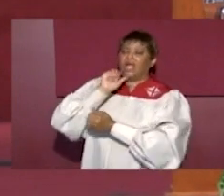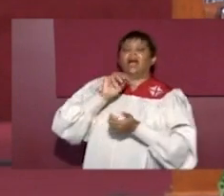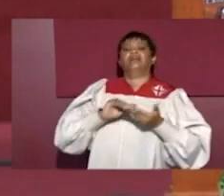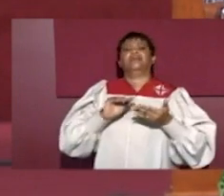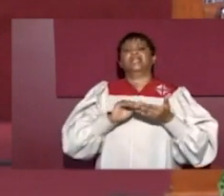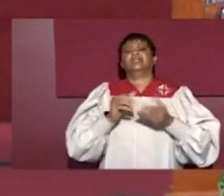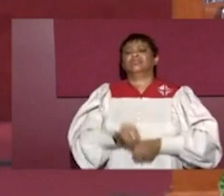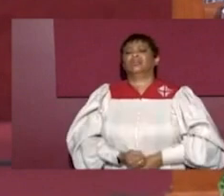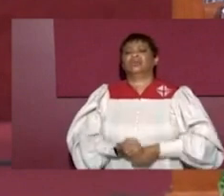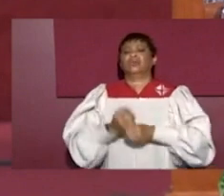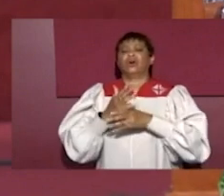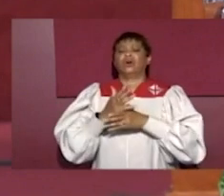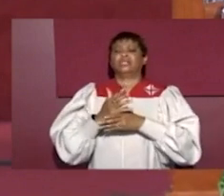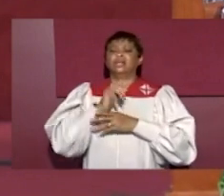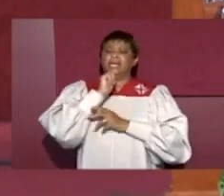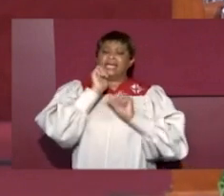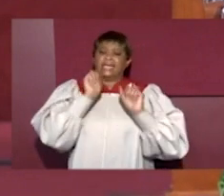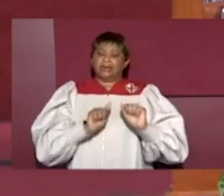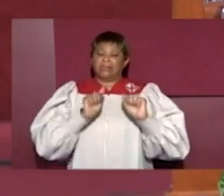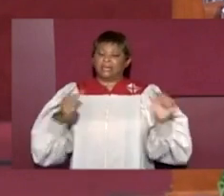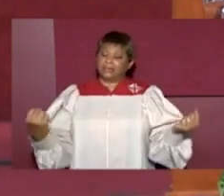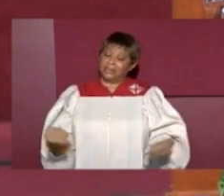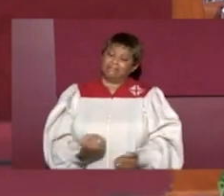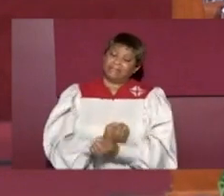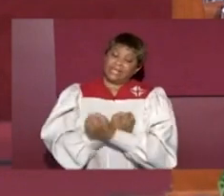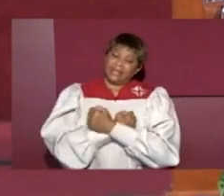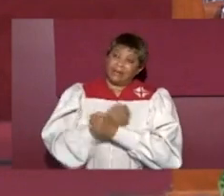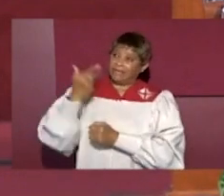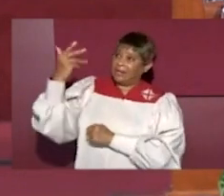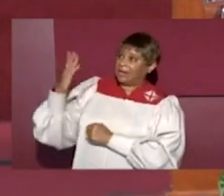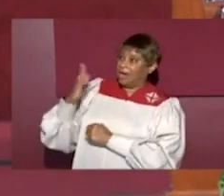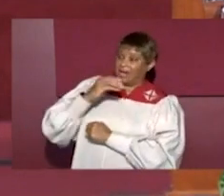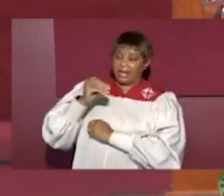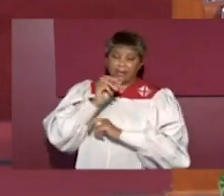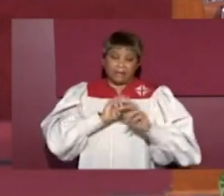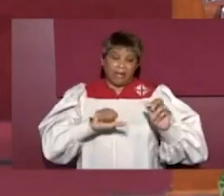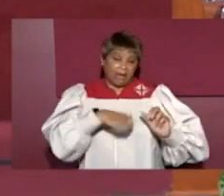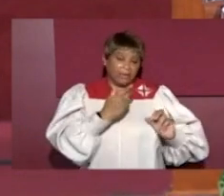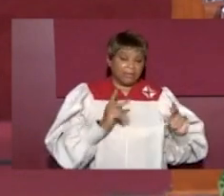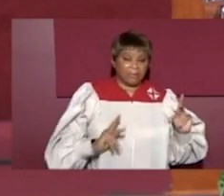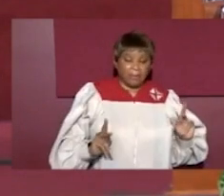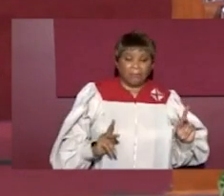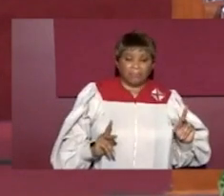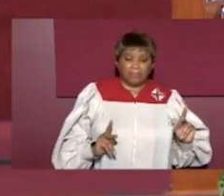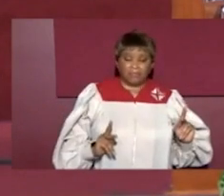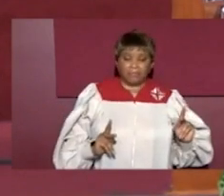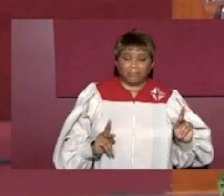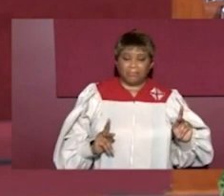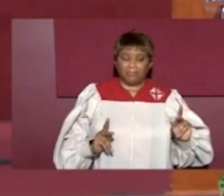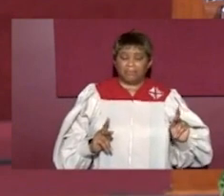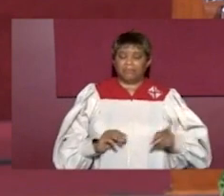Unforgiveness can cause an inability to love God and to love others.